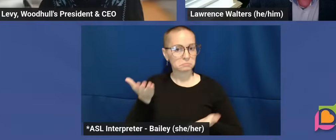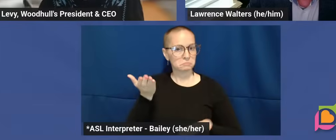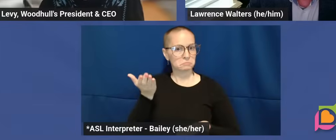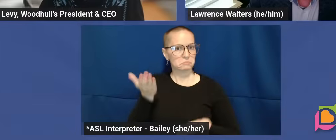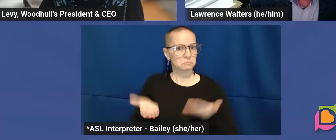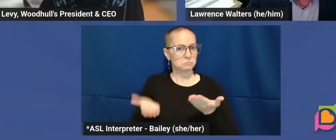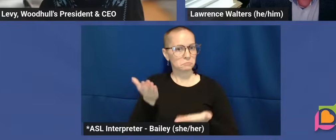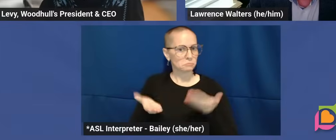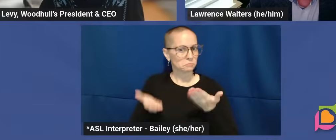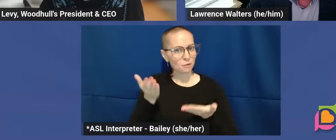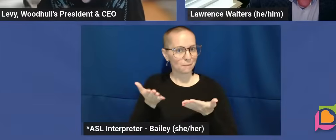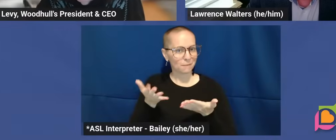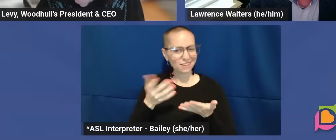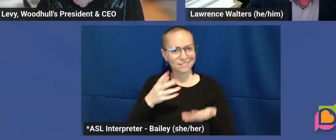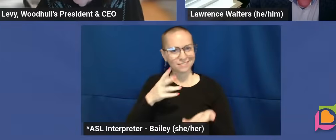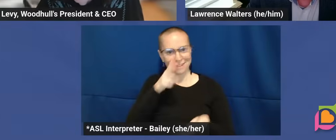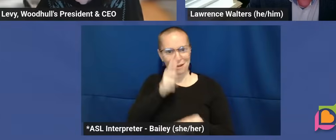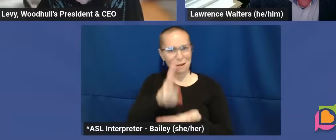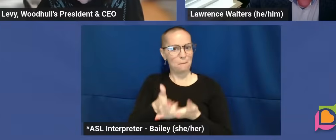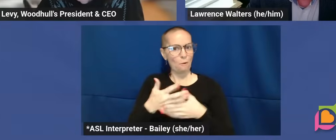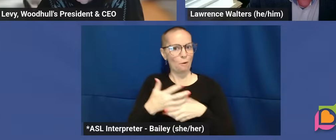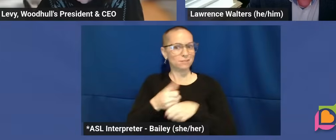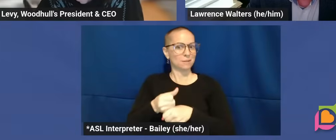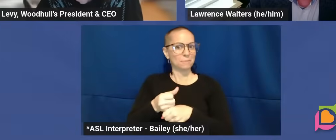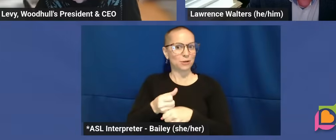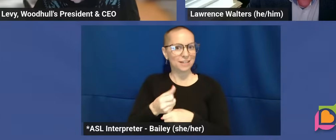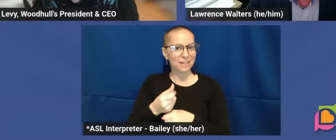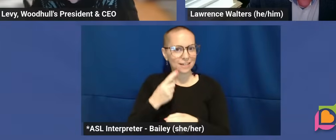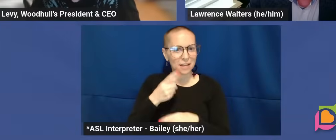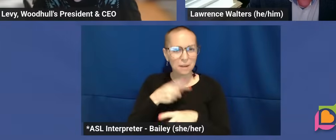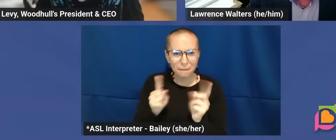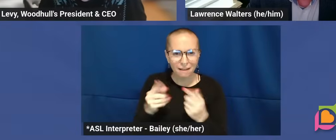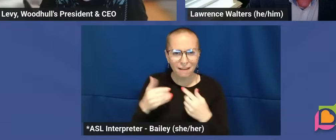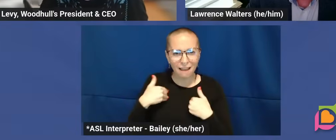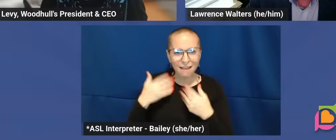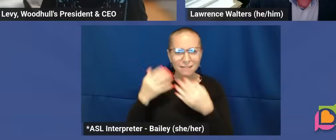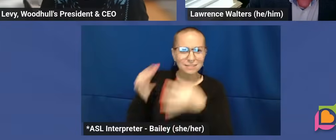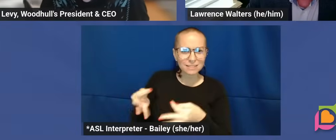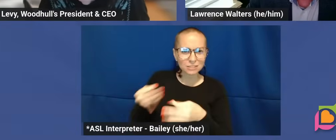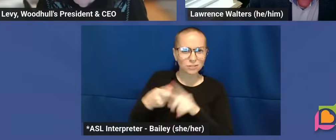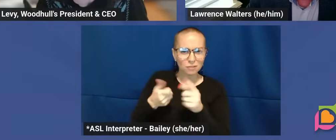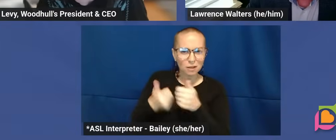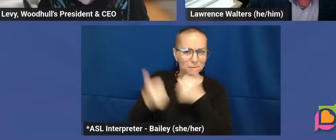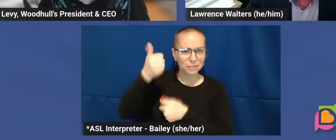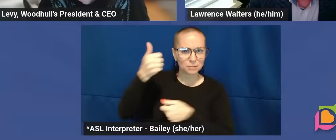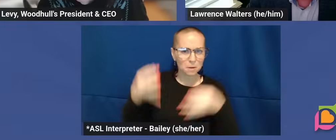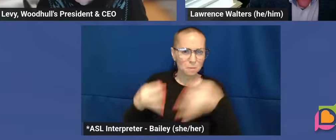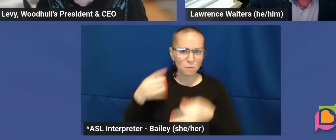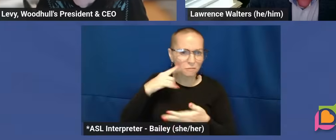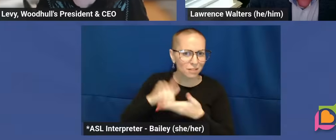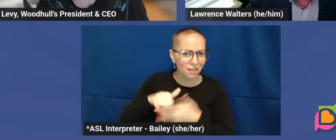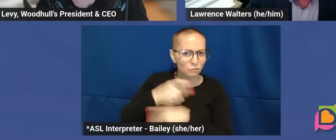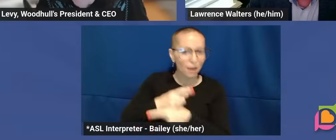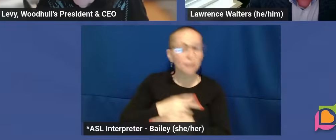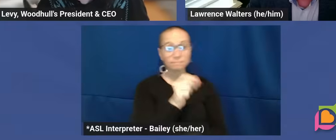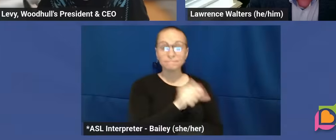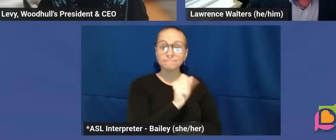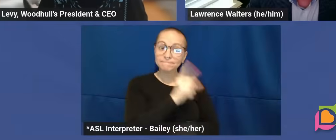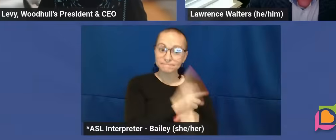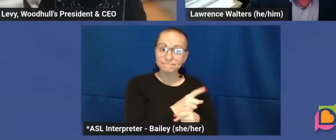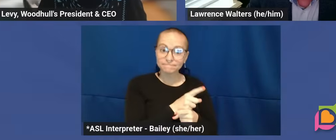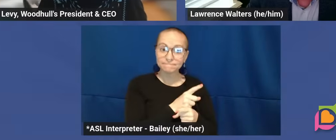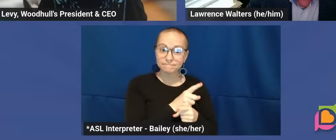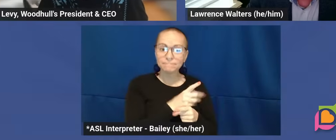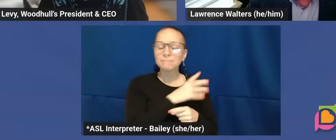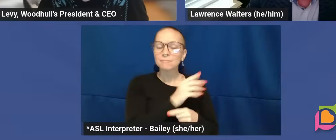poor legal summary, but weren't there two cases from the Supreme Court that did that? That's exactly right.